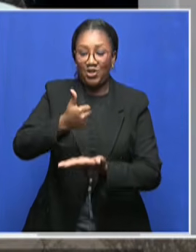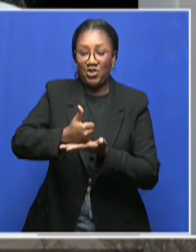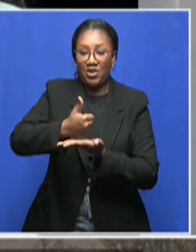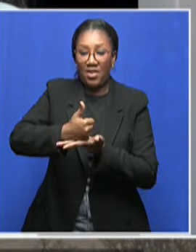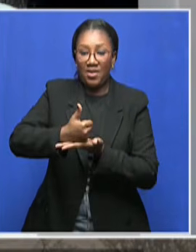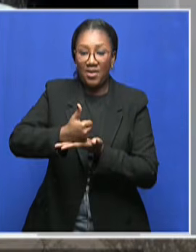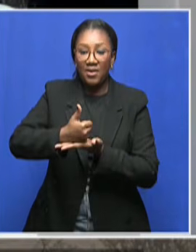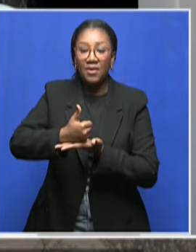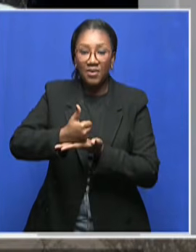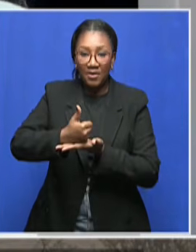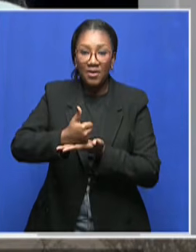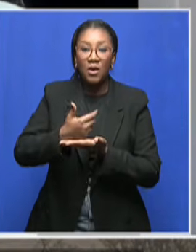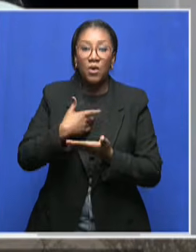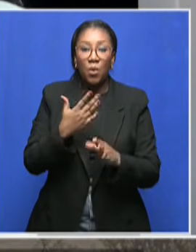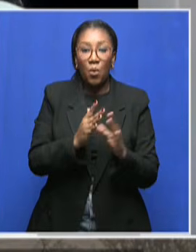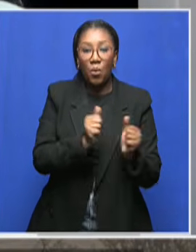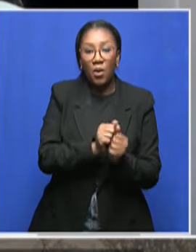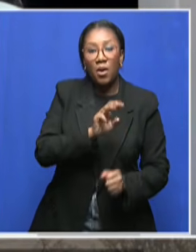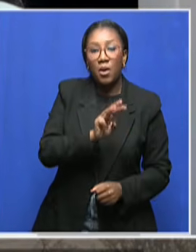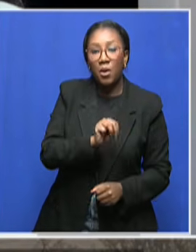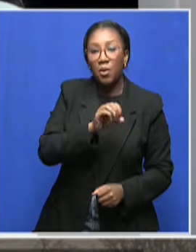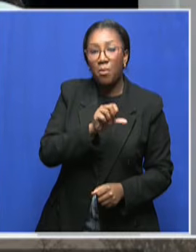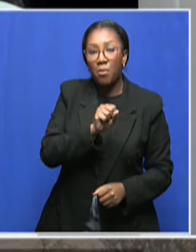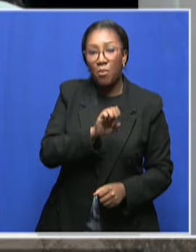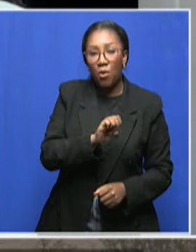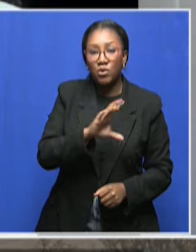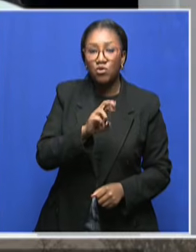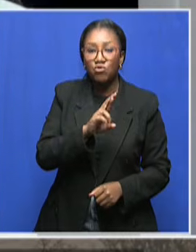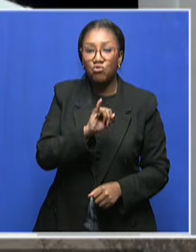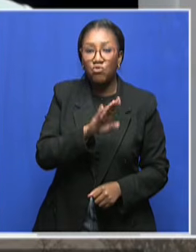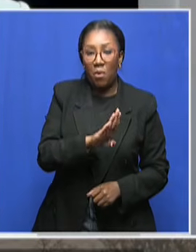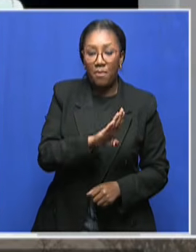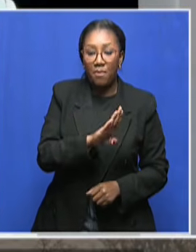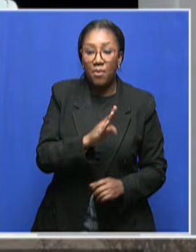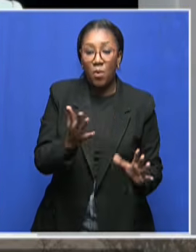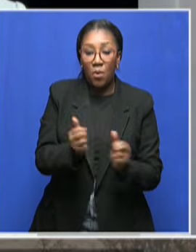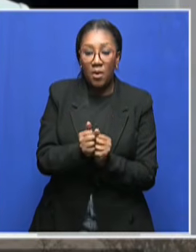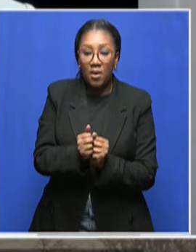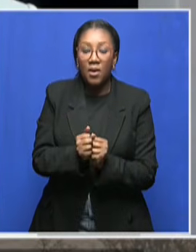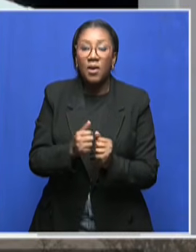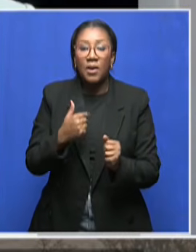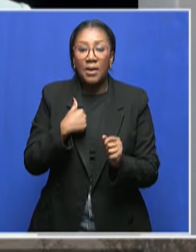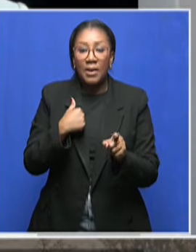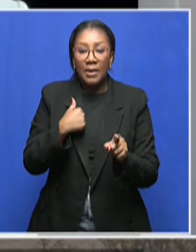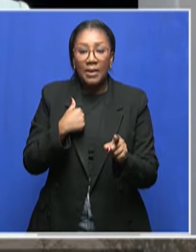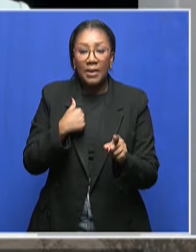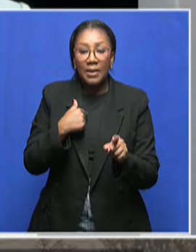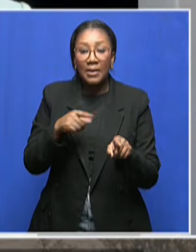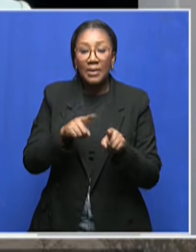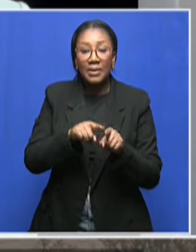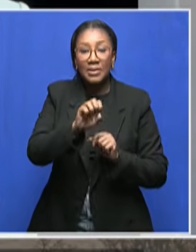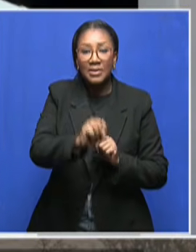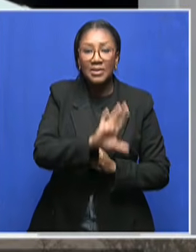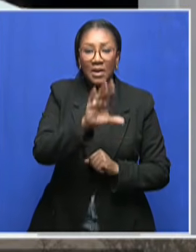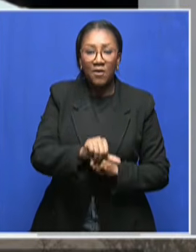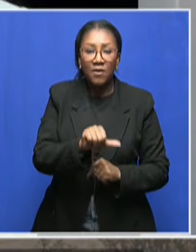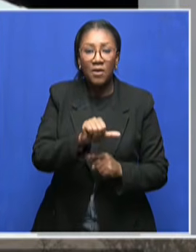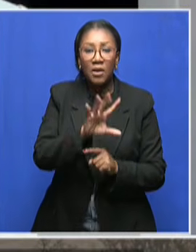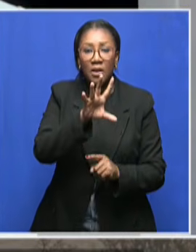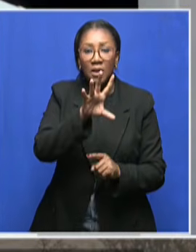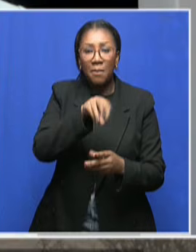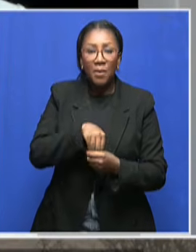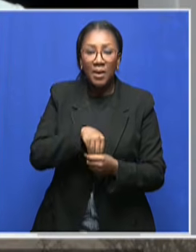in collaboration with Mo's Crib, and they've basically brought in weavers from all parts of South Africa into